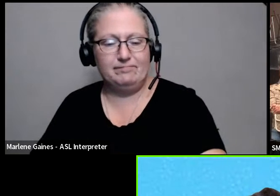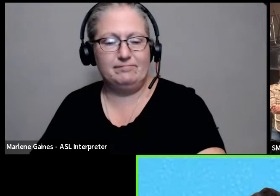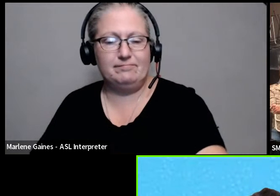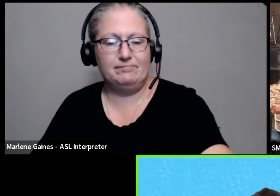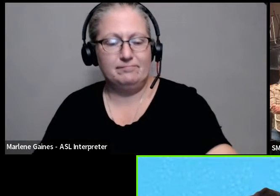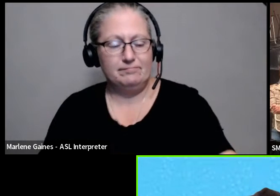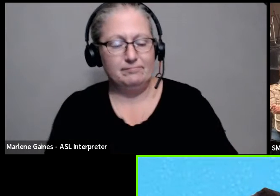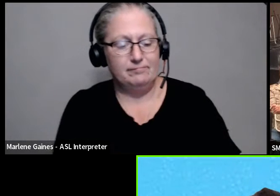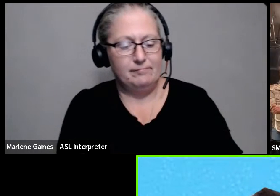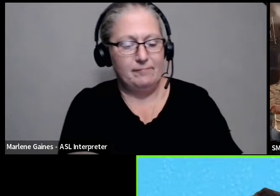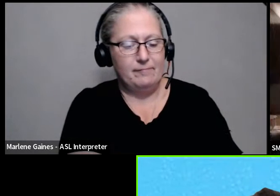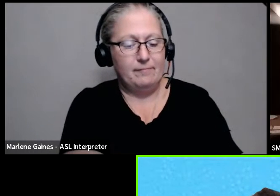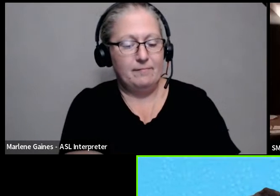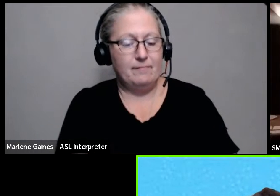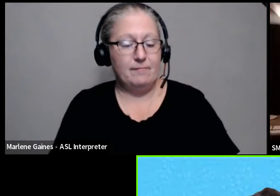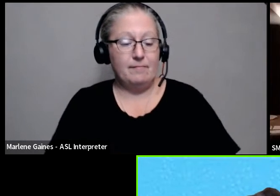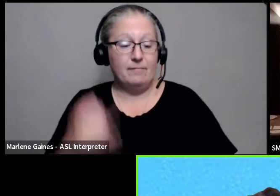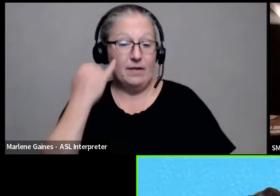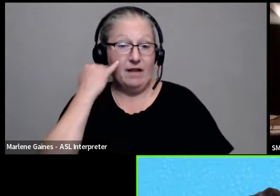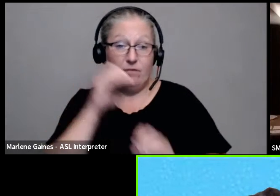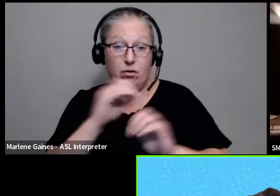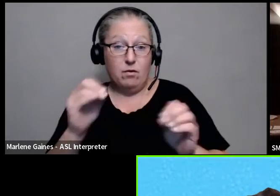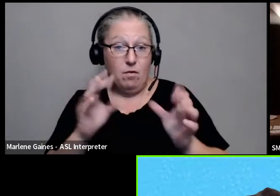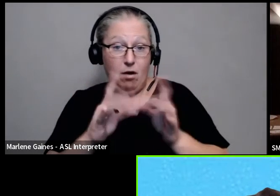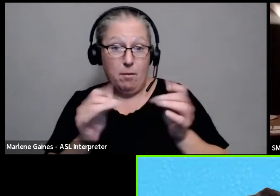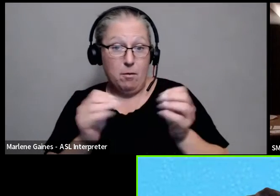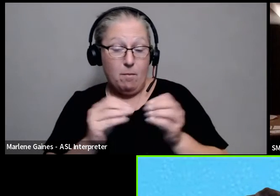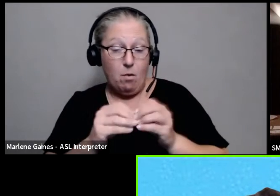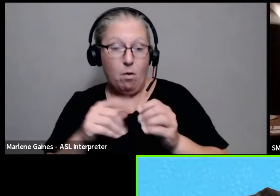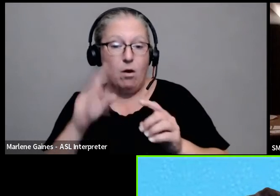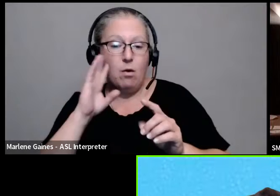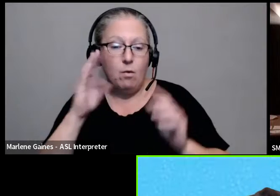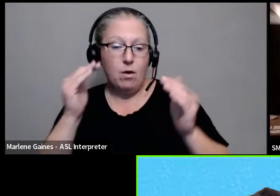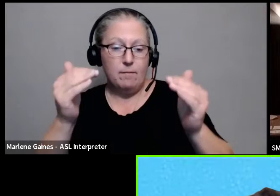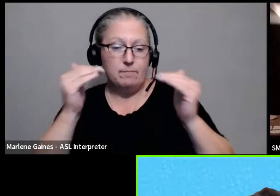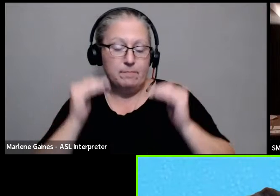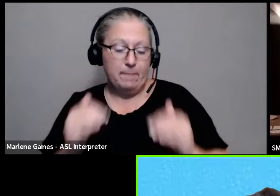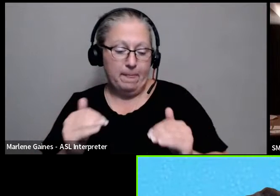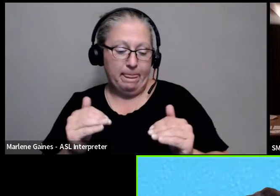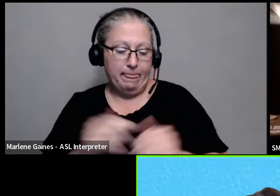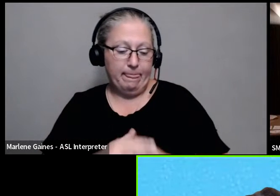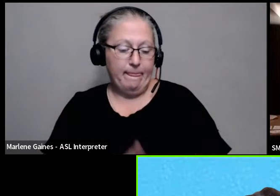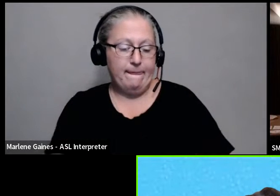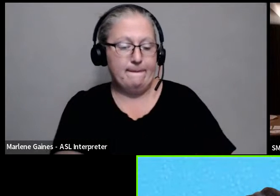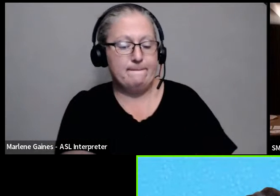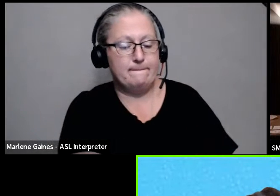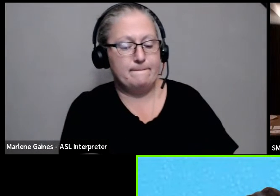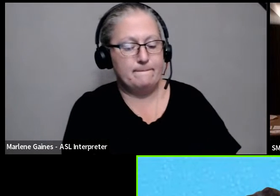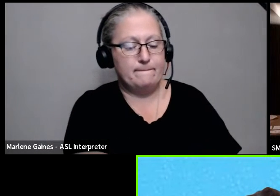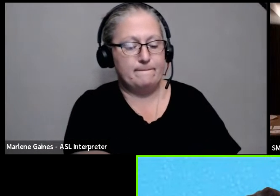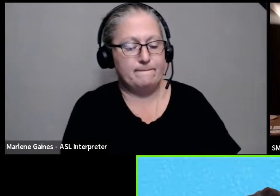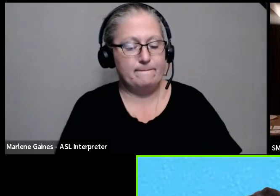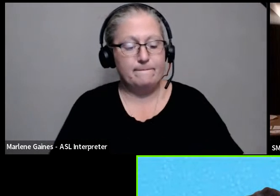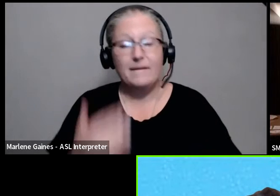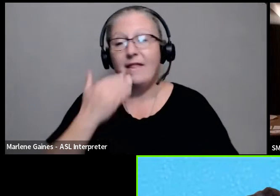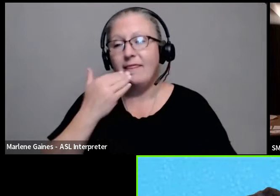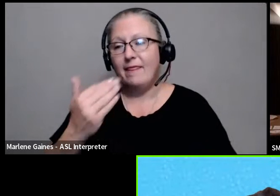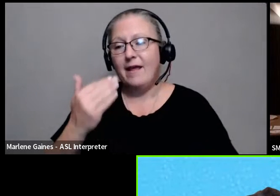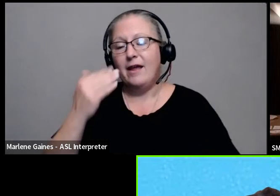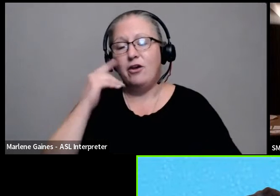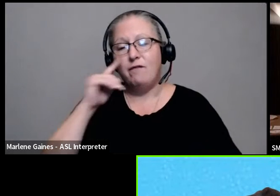if there are no other comments, I will go to the next item. Thank you very much for